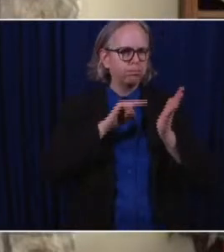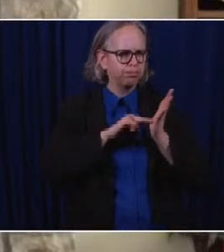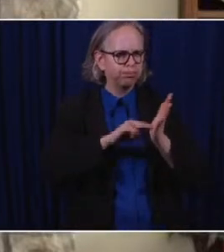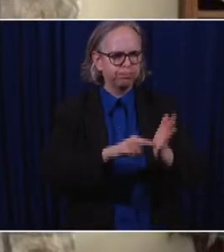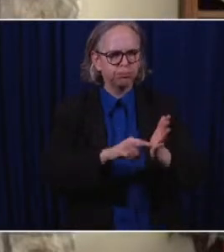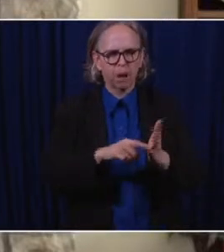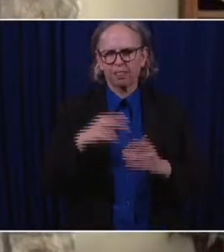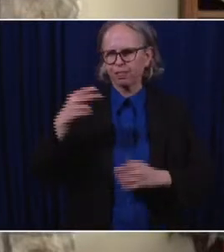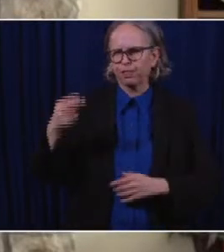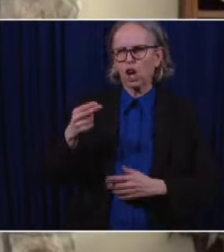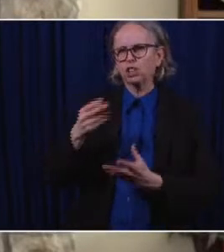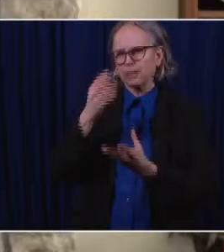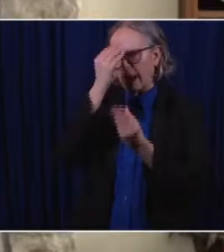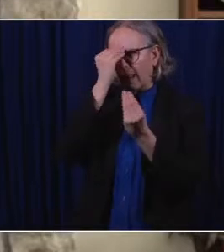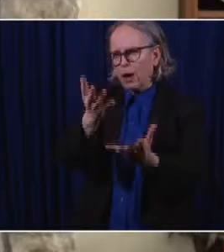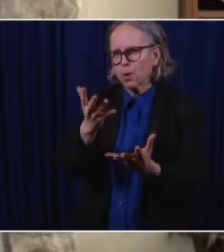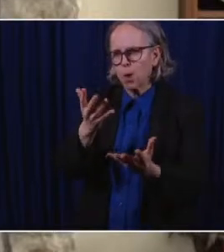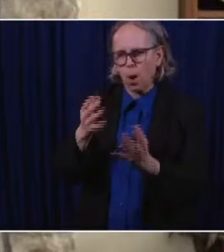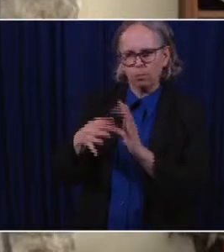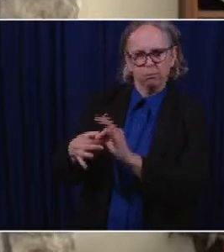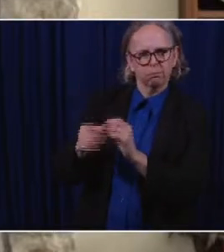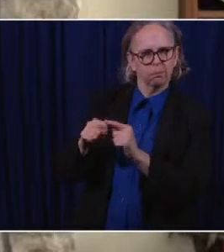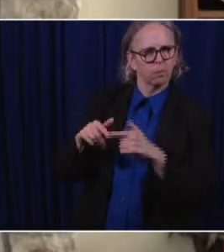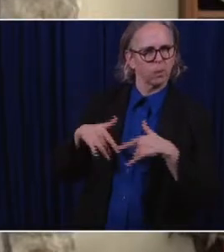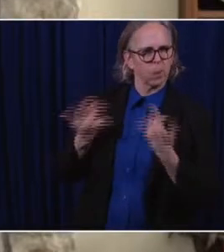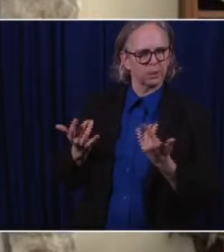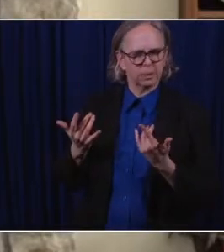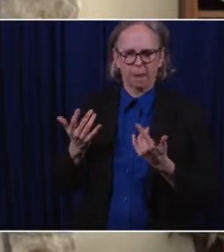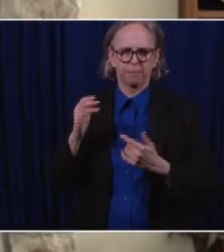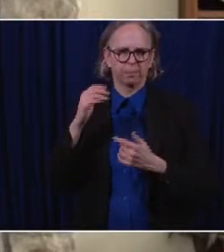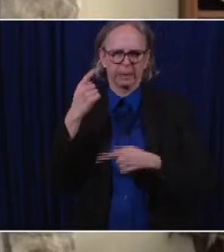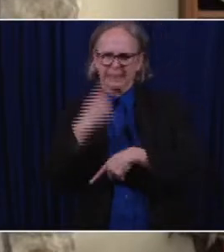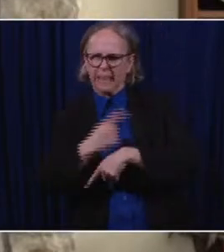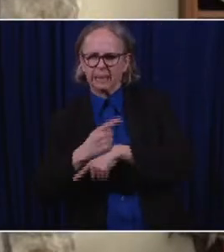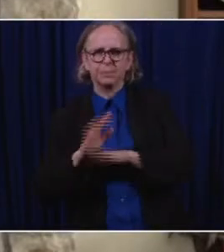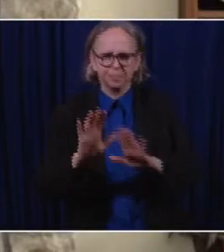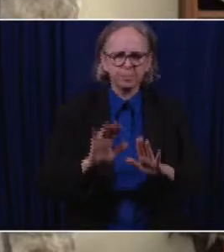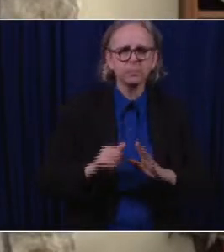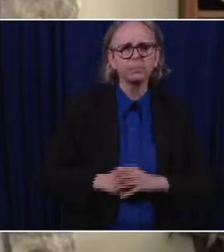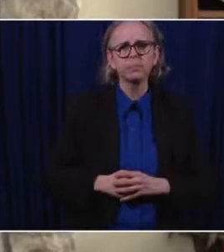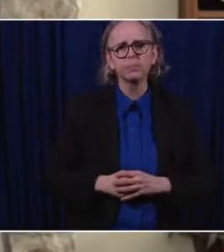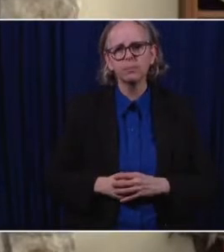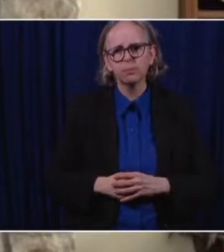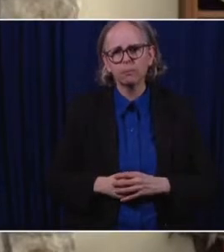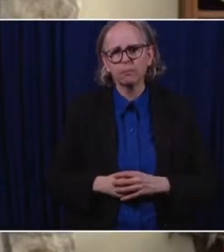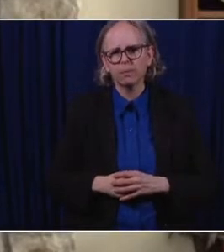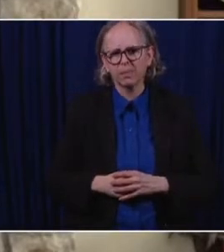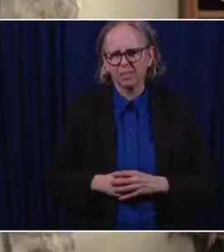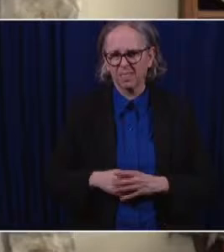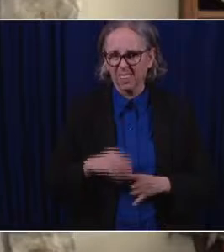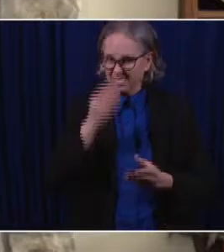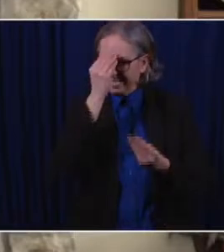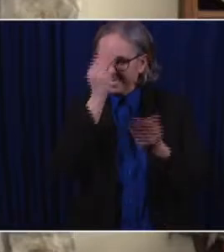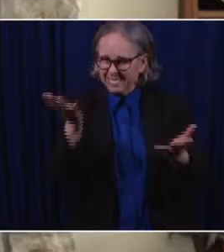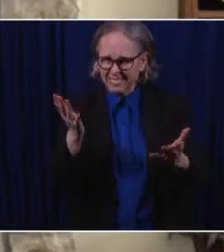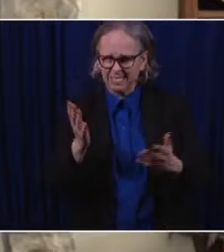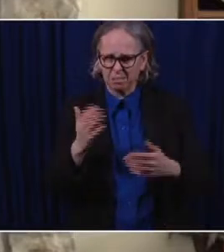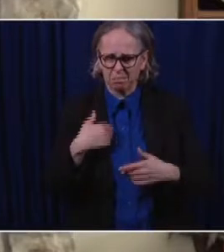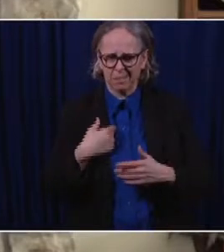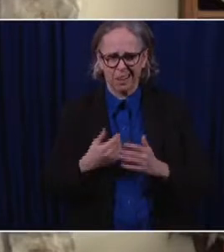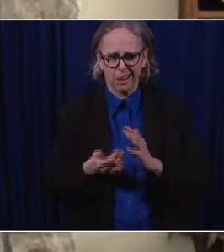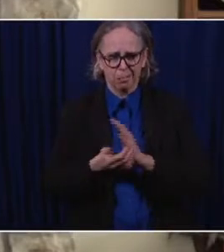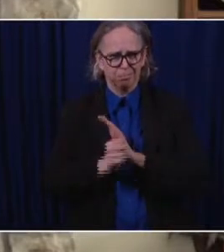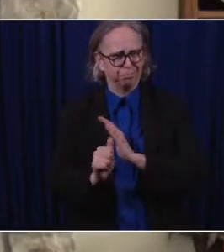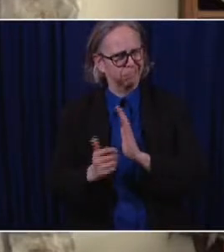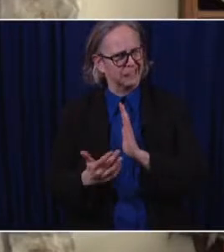better idea of the date. My understanding, and I'm probably the least tech person around here, but my understanding of how